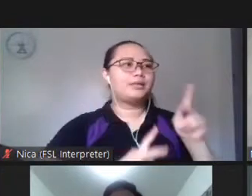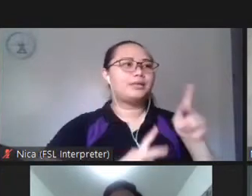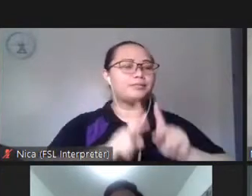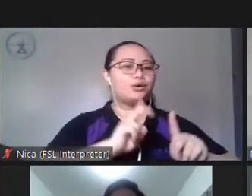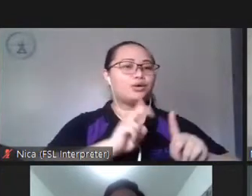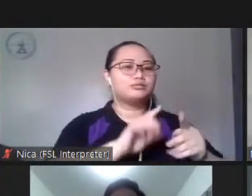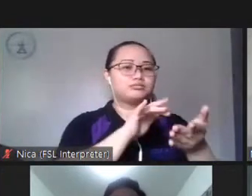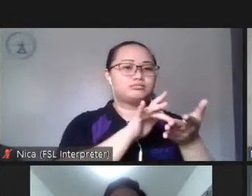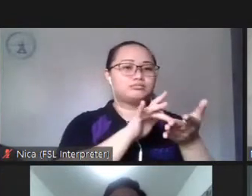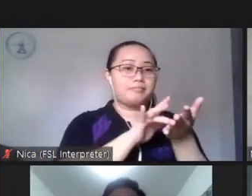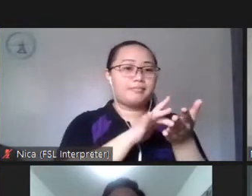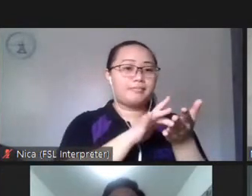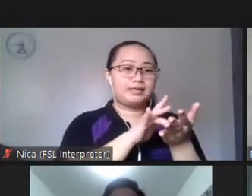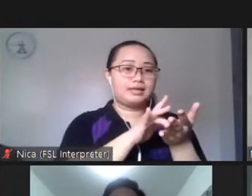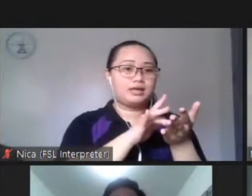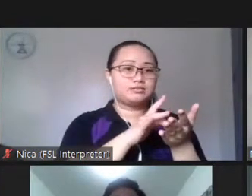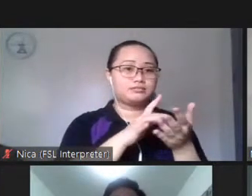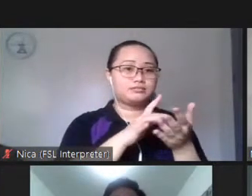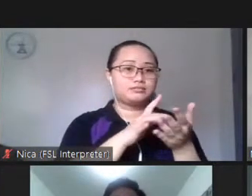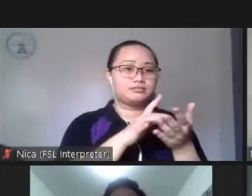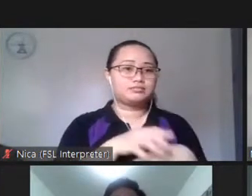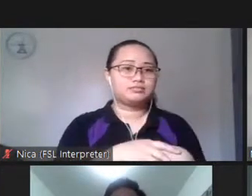treating patients who are hard of hearing?